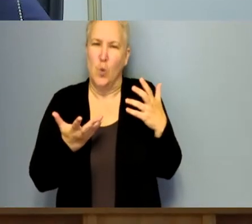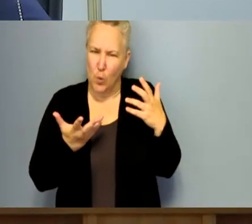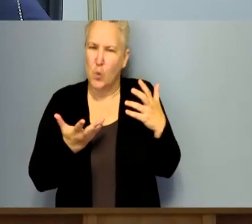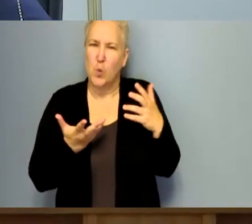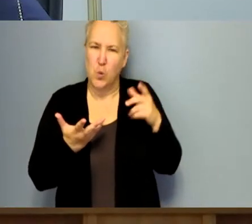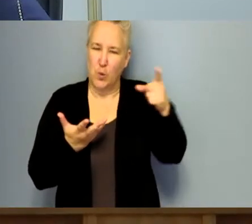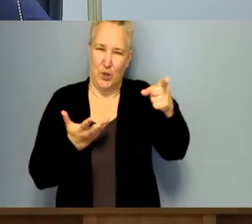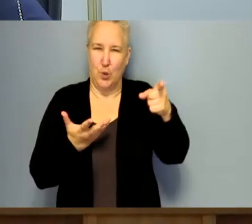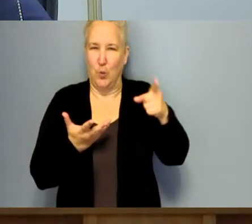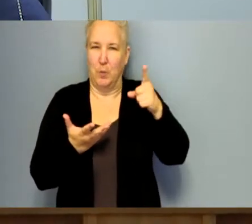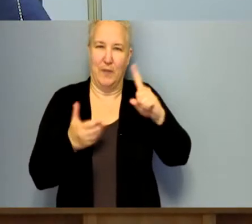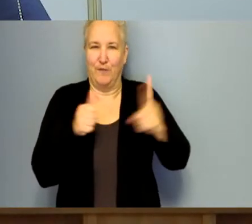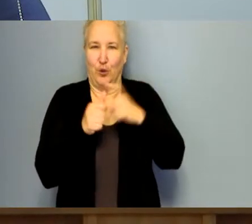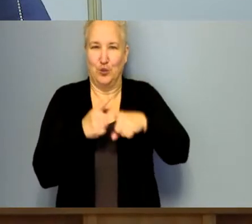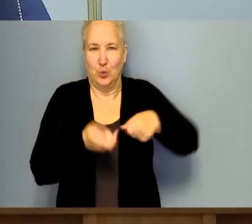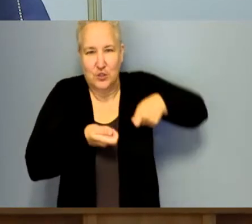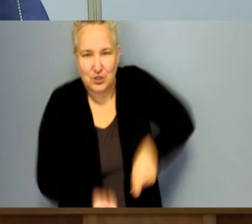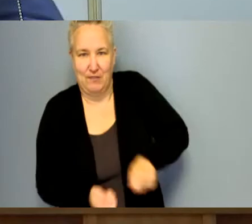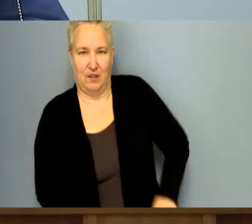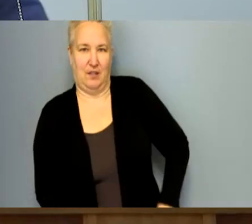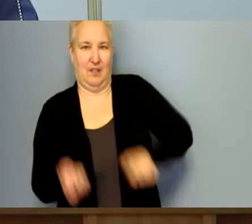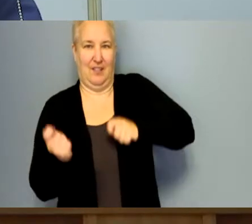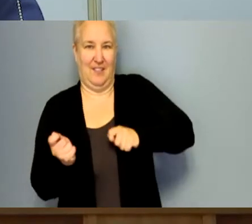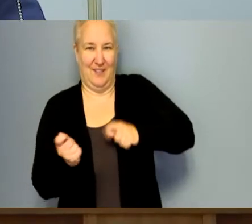ground. How about that? All right. So